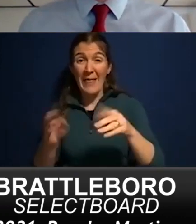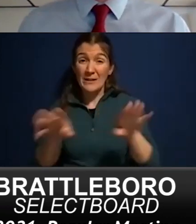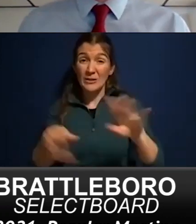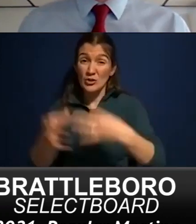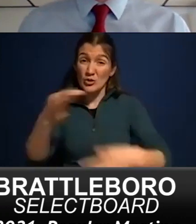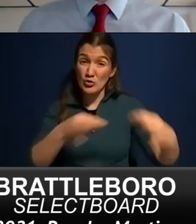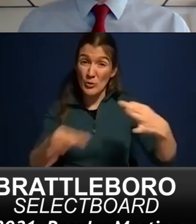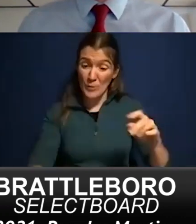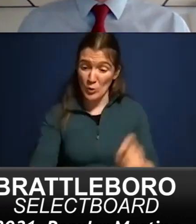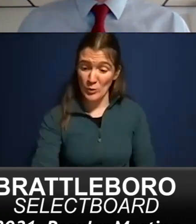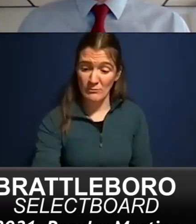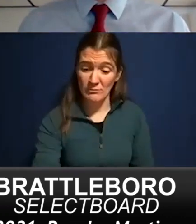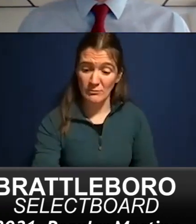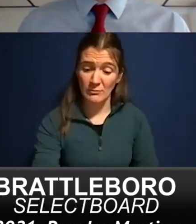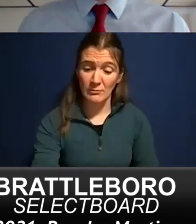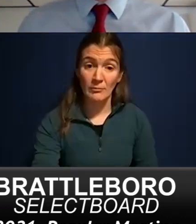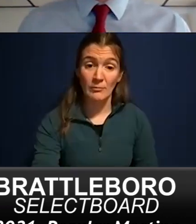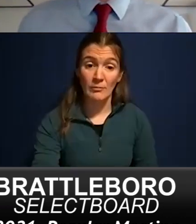Dana?